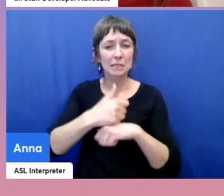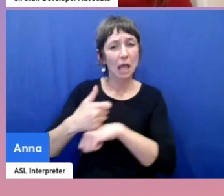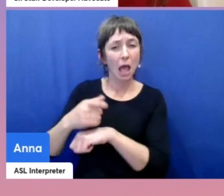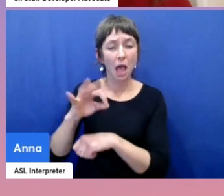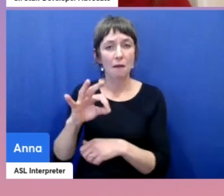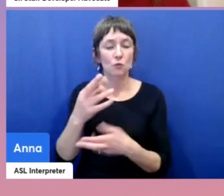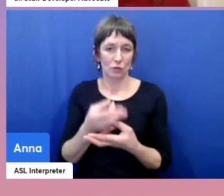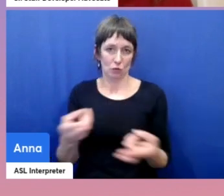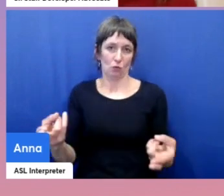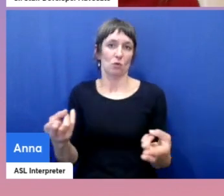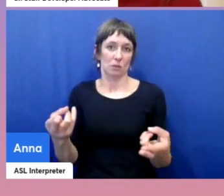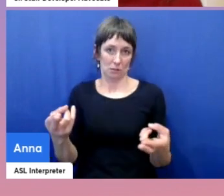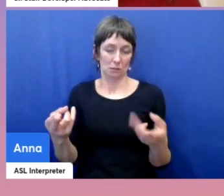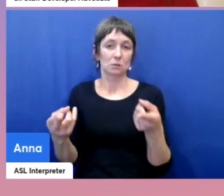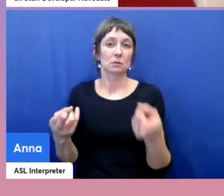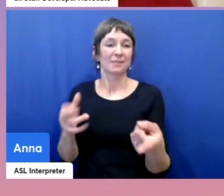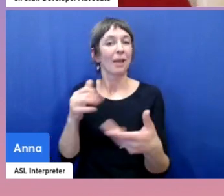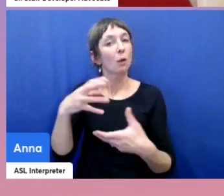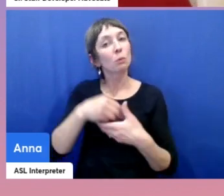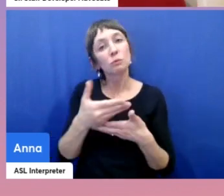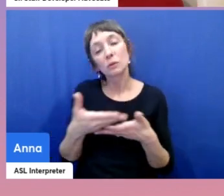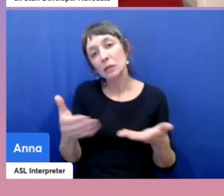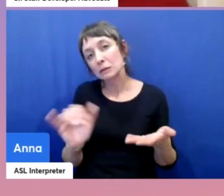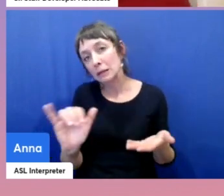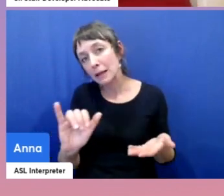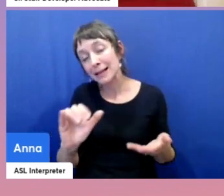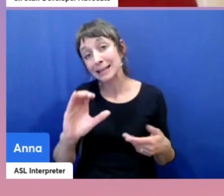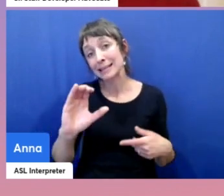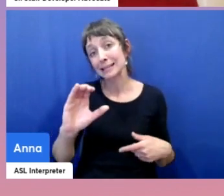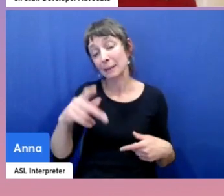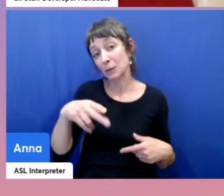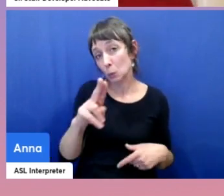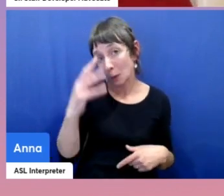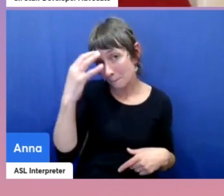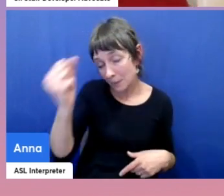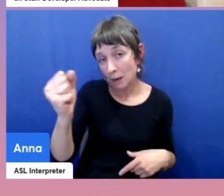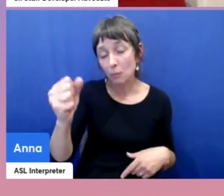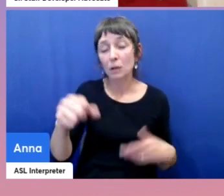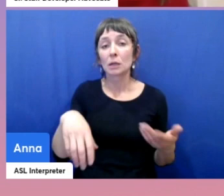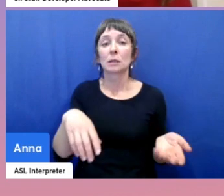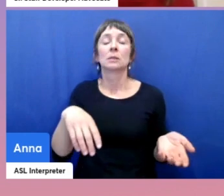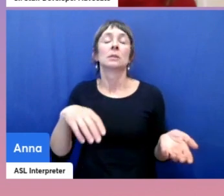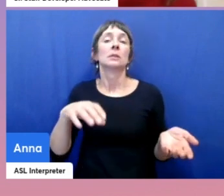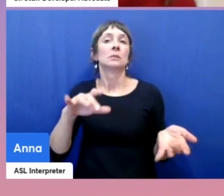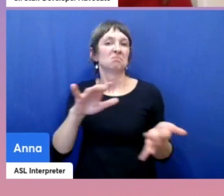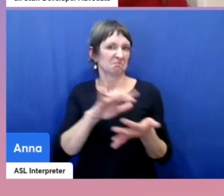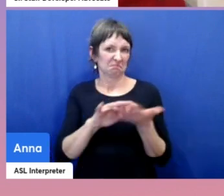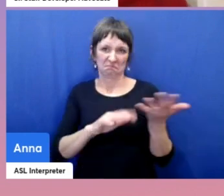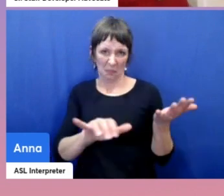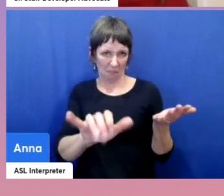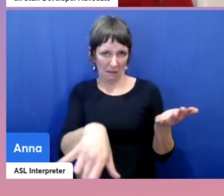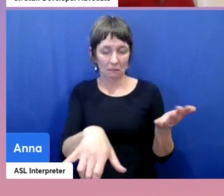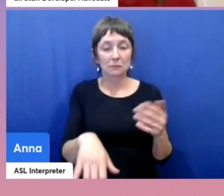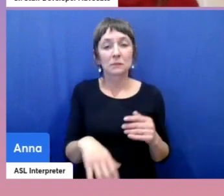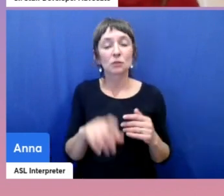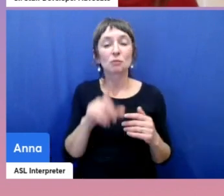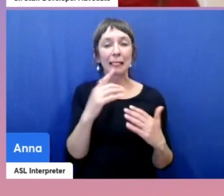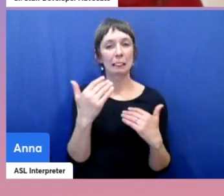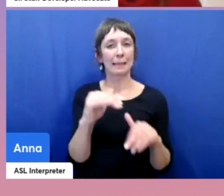resources. And this includes things like CPU, memory, disk I/O, and so on. So it limits